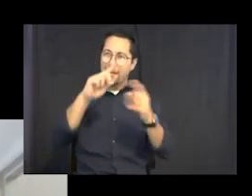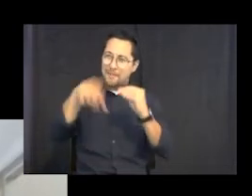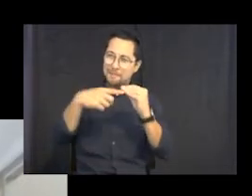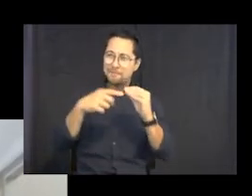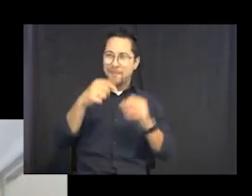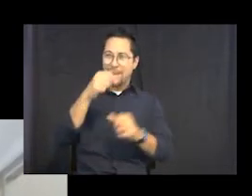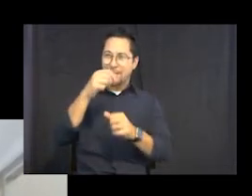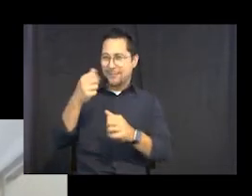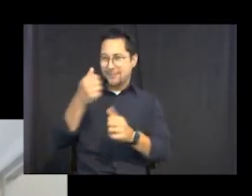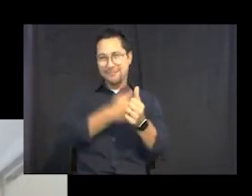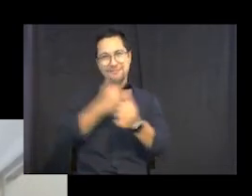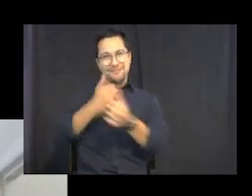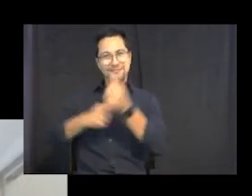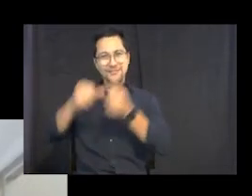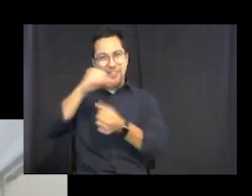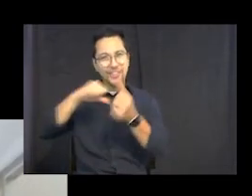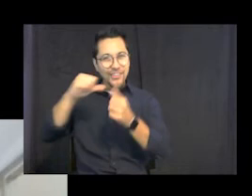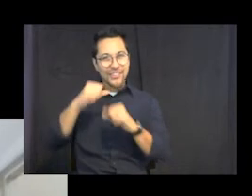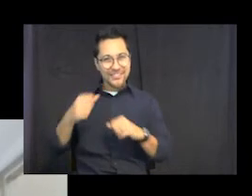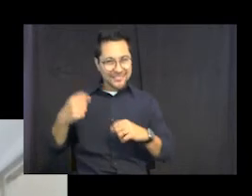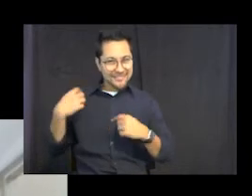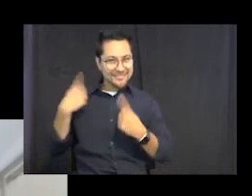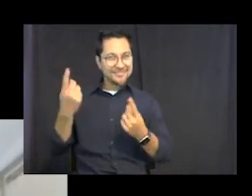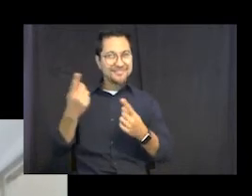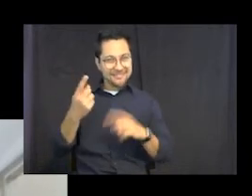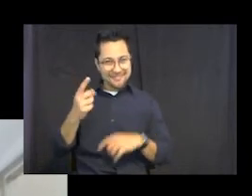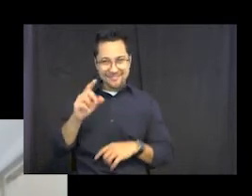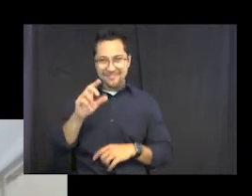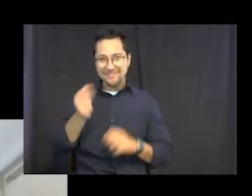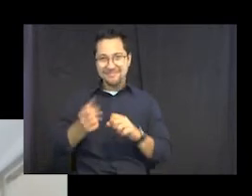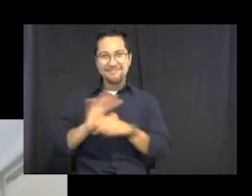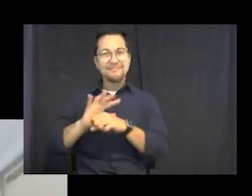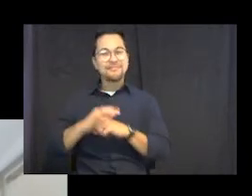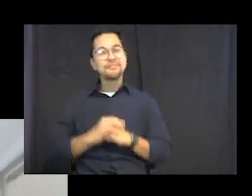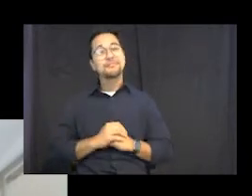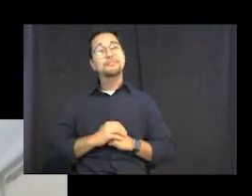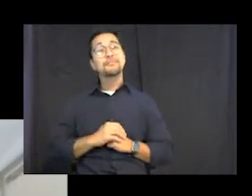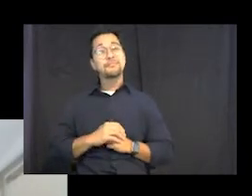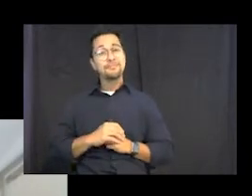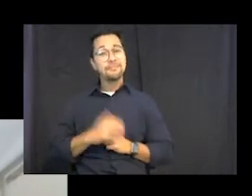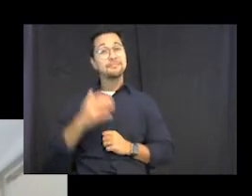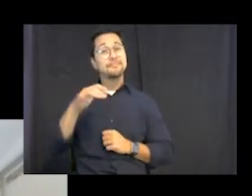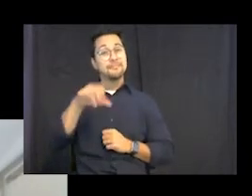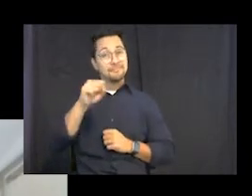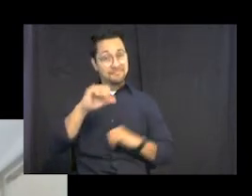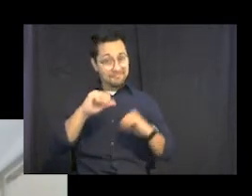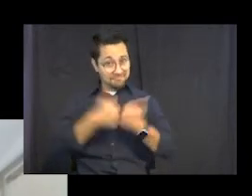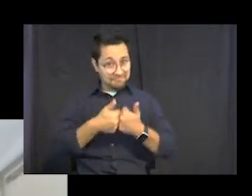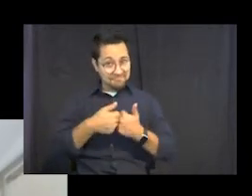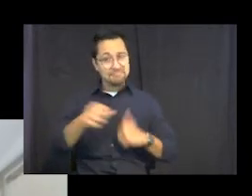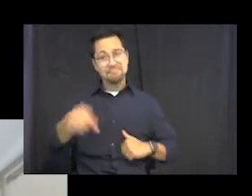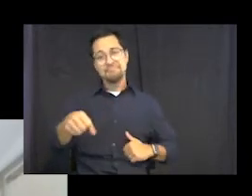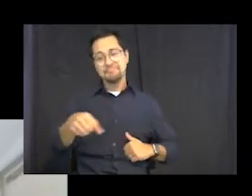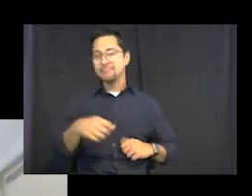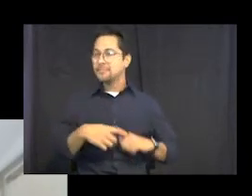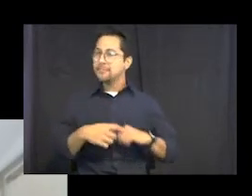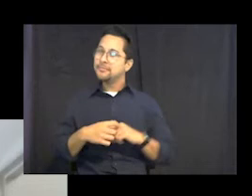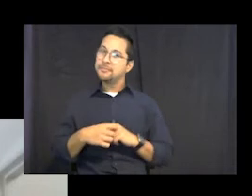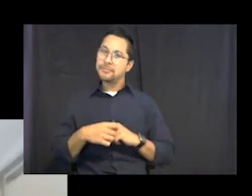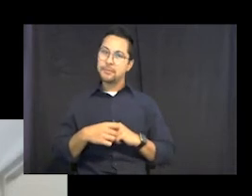another, in the last year. So as challenging as that was, and